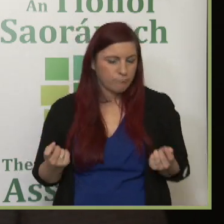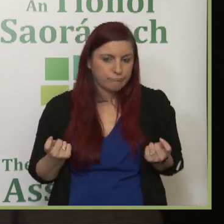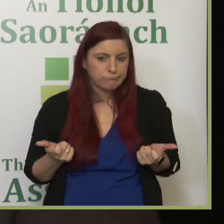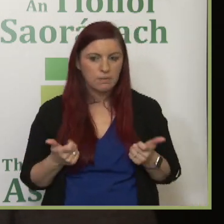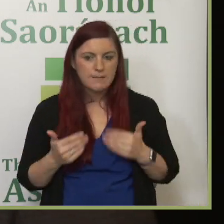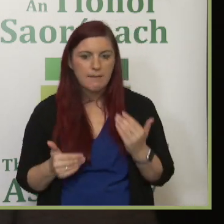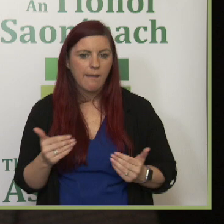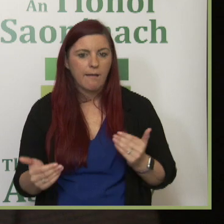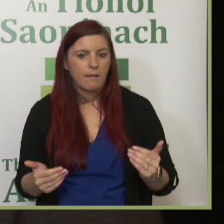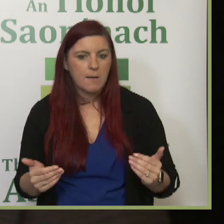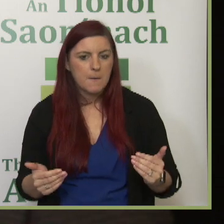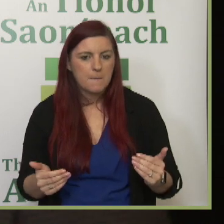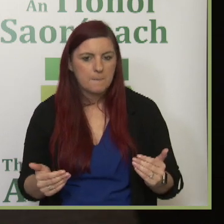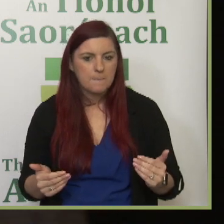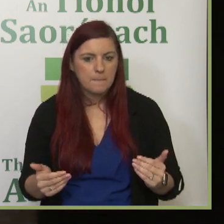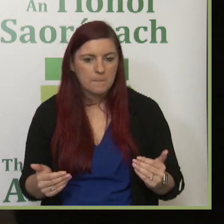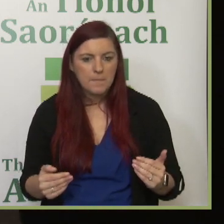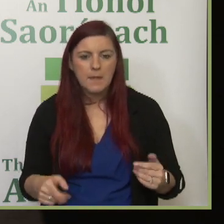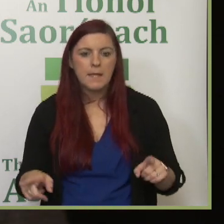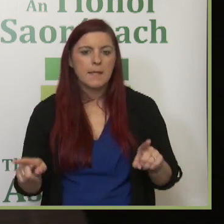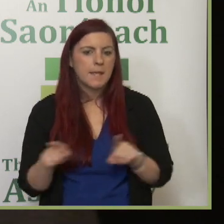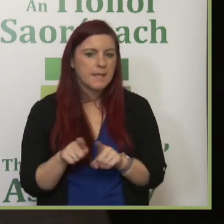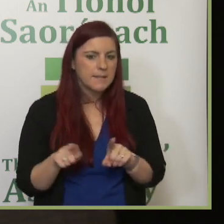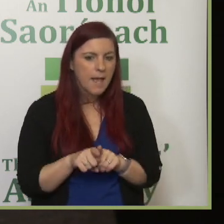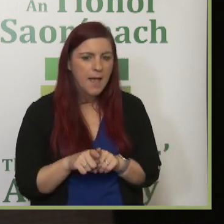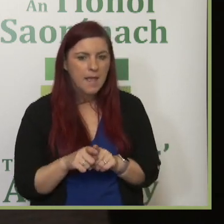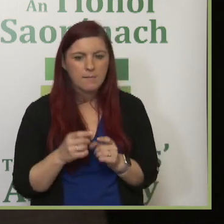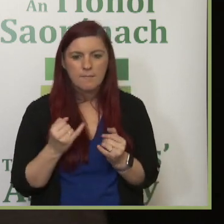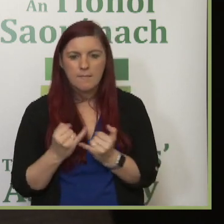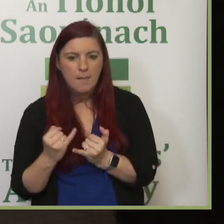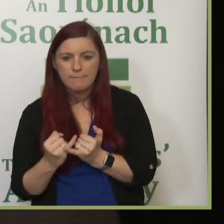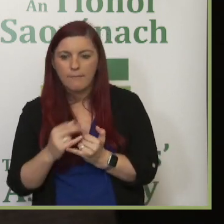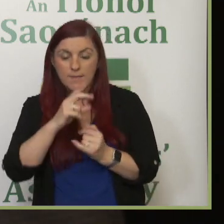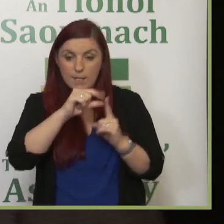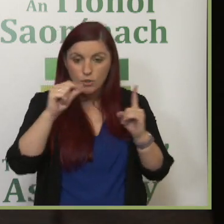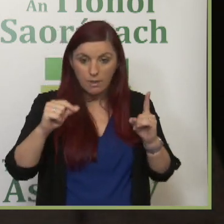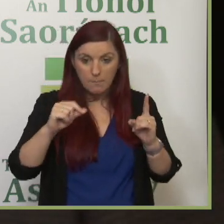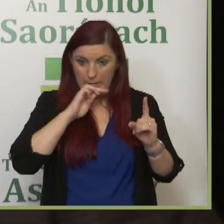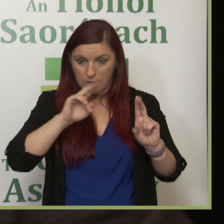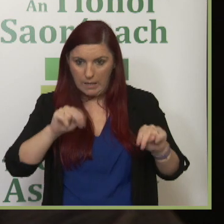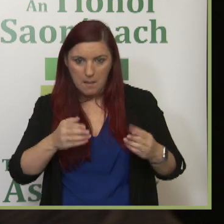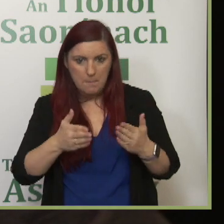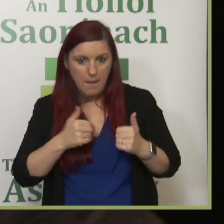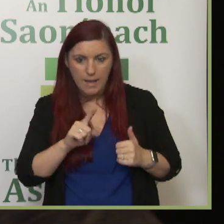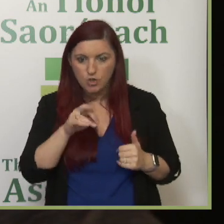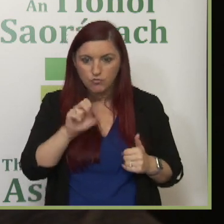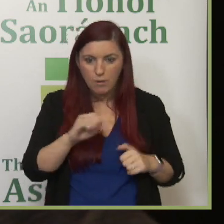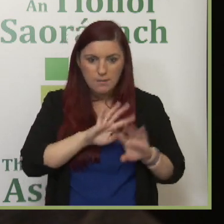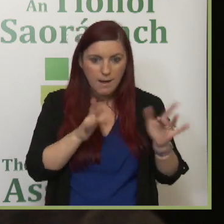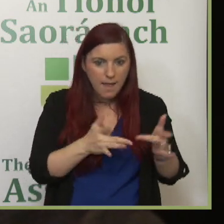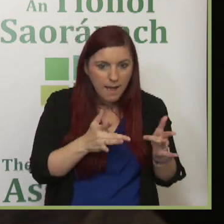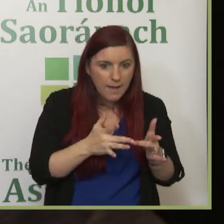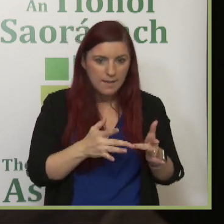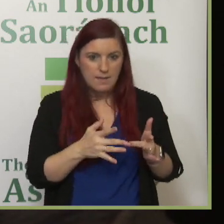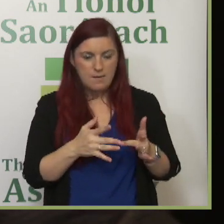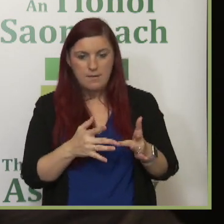digitally enabling of the drug market. So seeing people being able to buy drugs online, and on darknet, but also increasingly on the